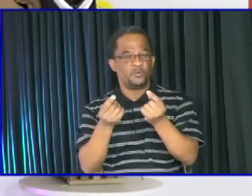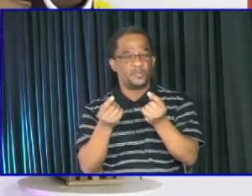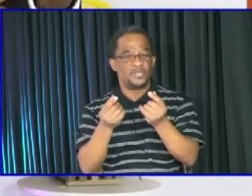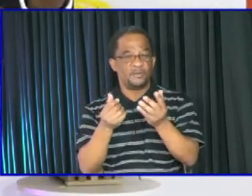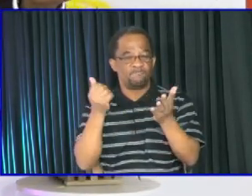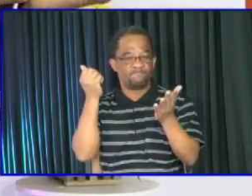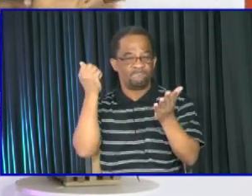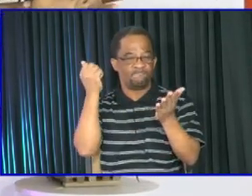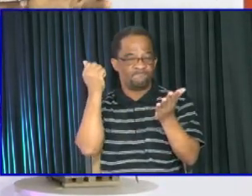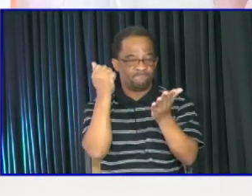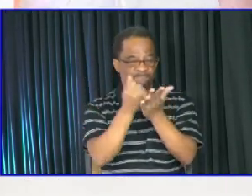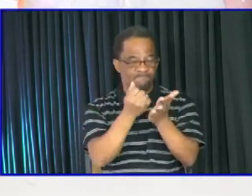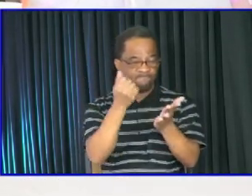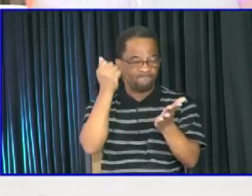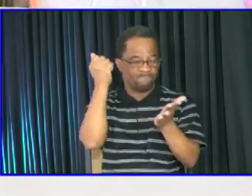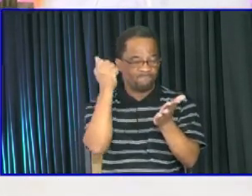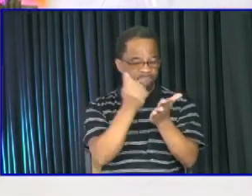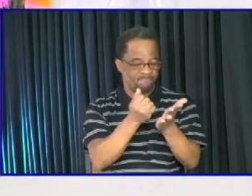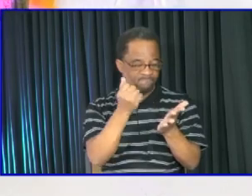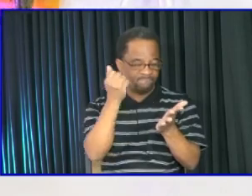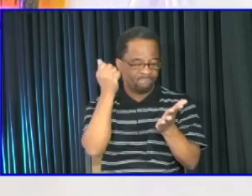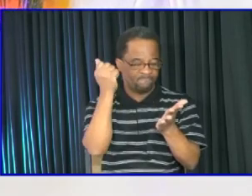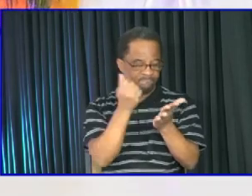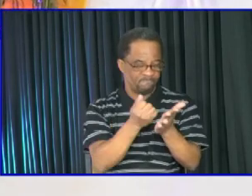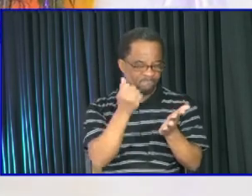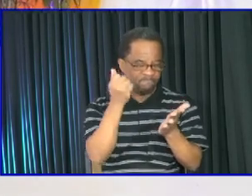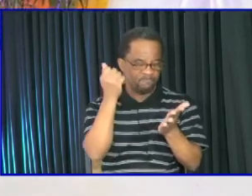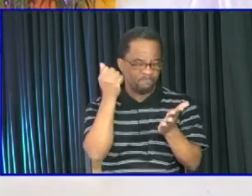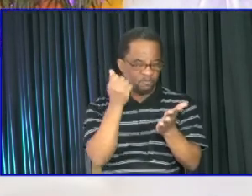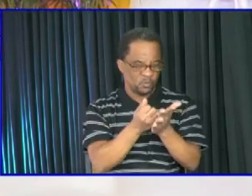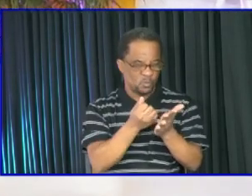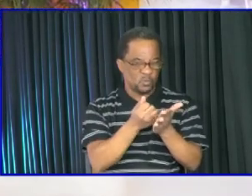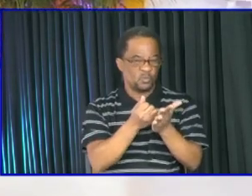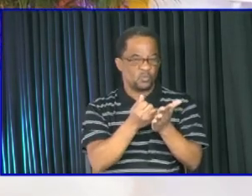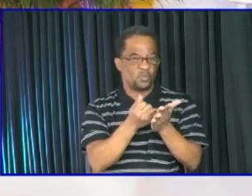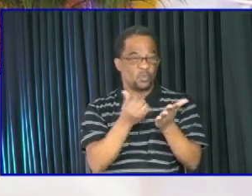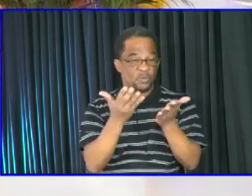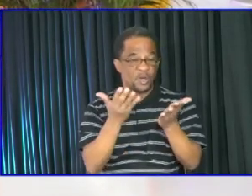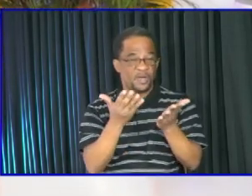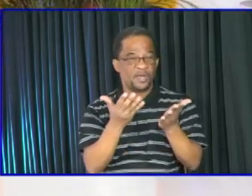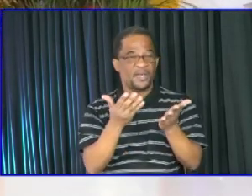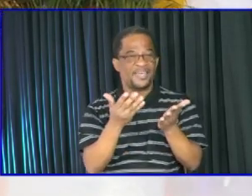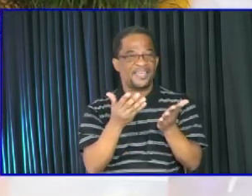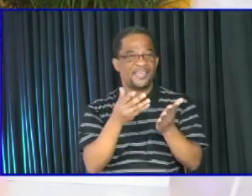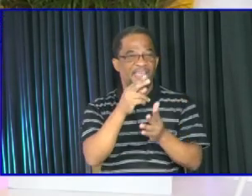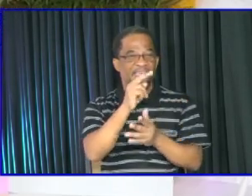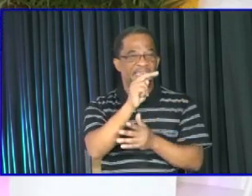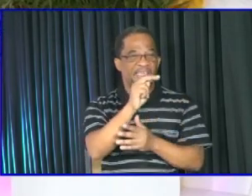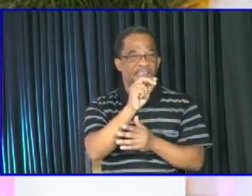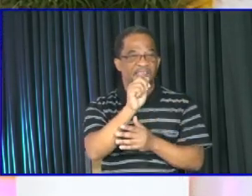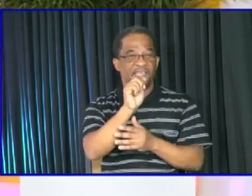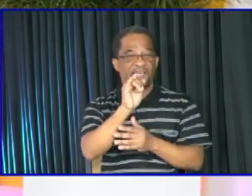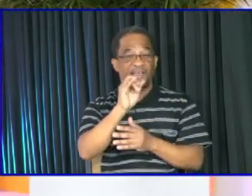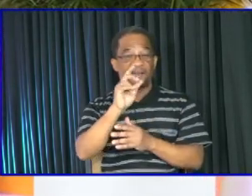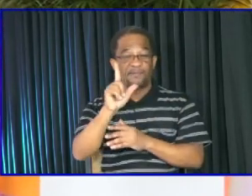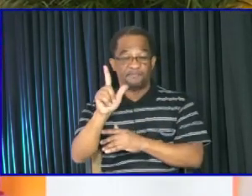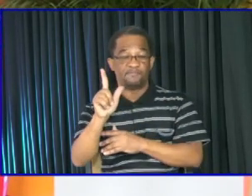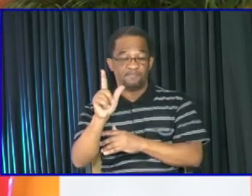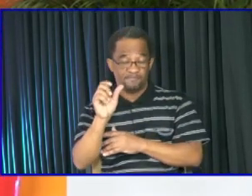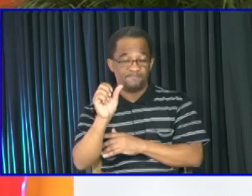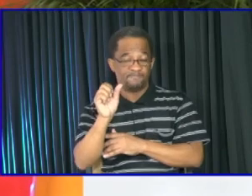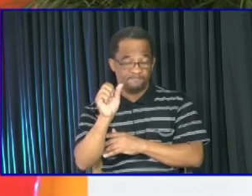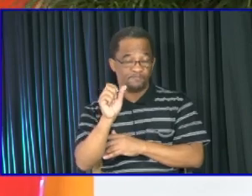Right here. With some rusty nails on that cross.